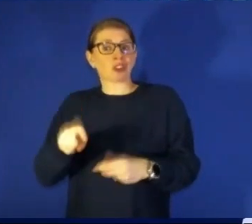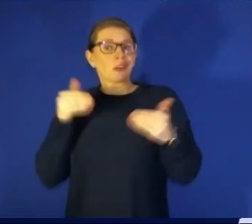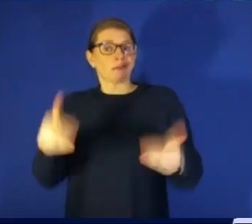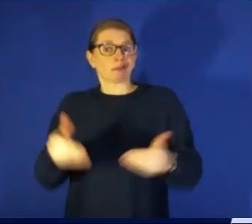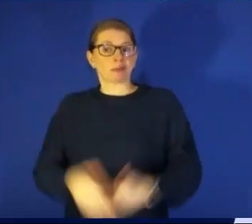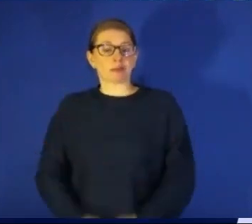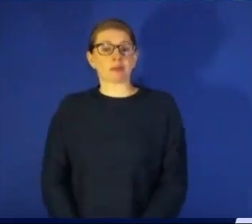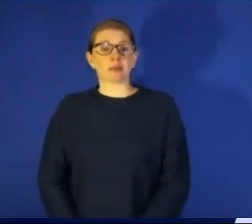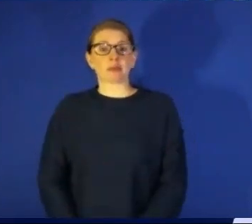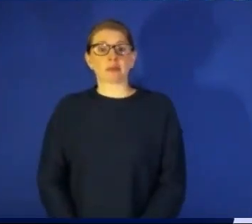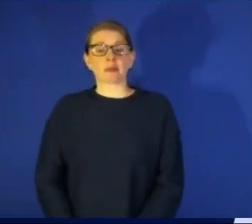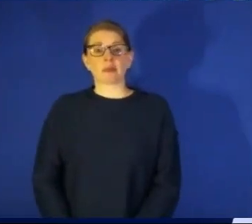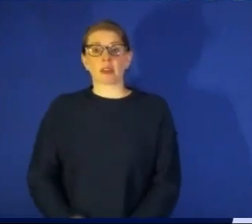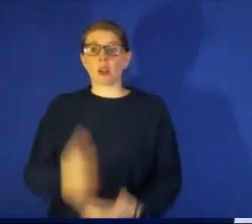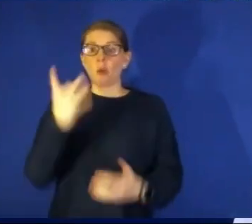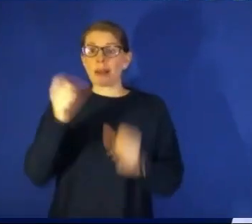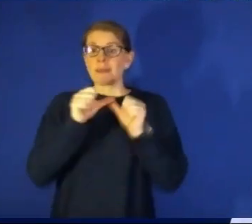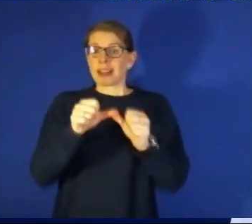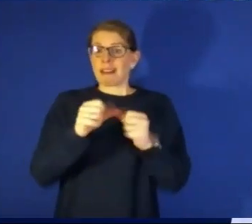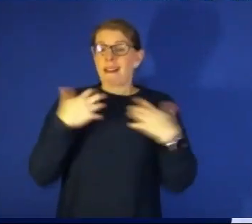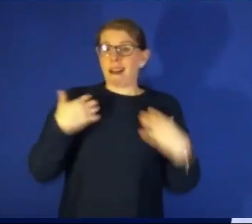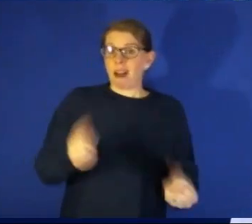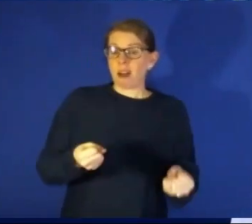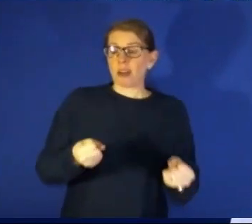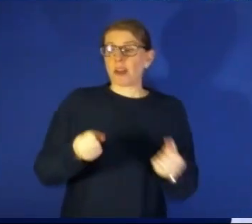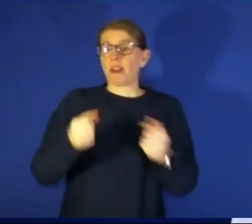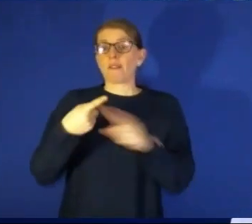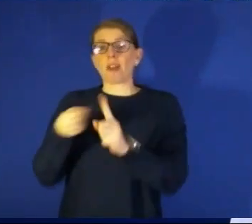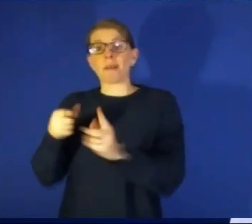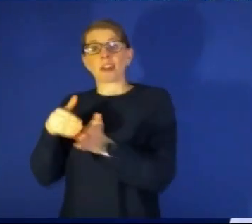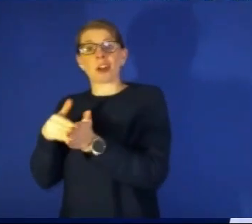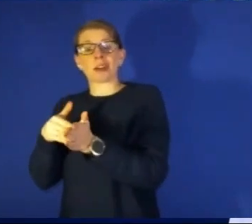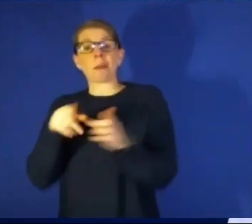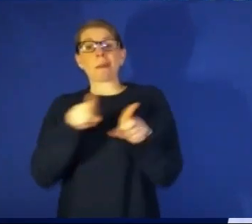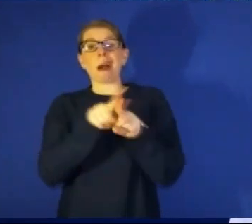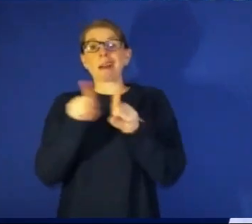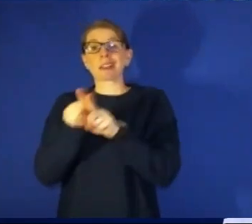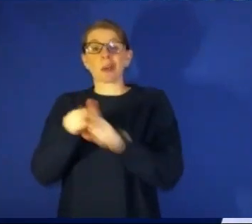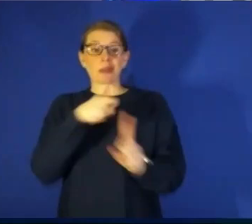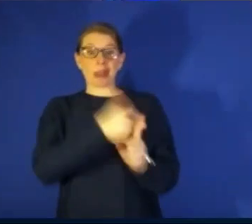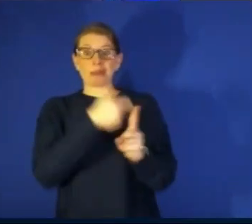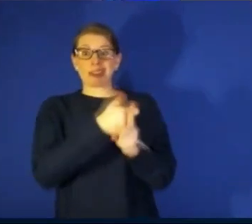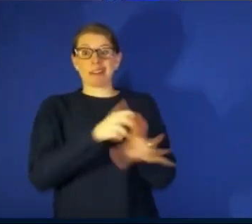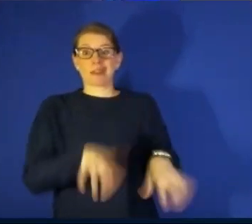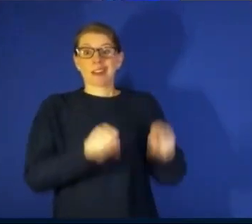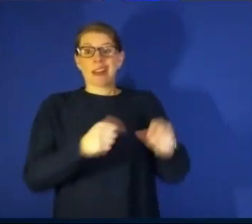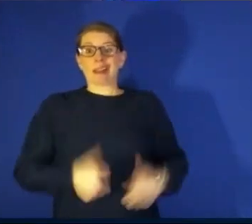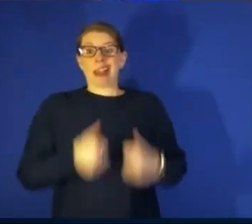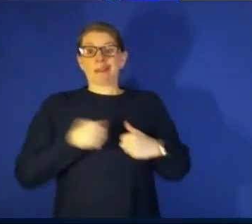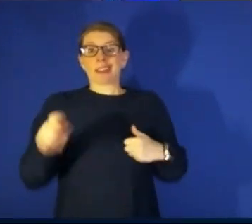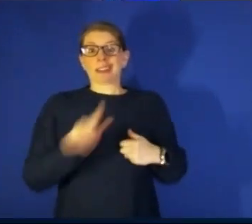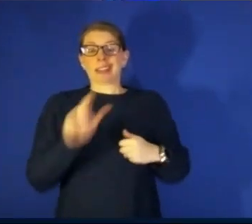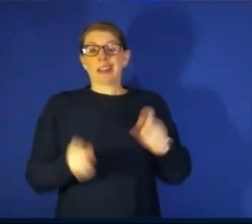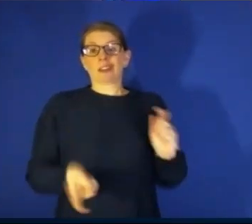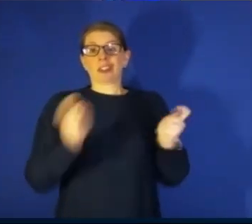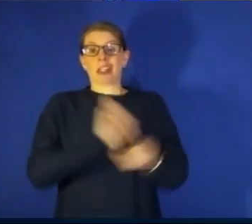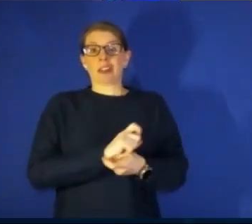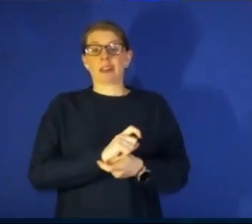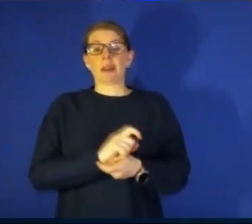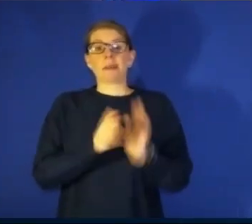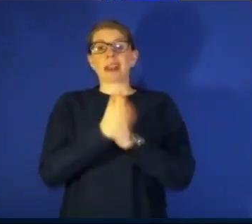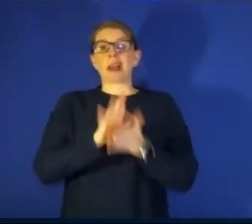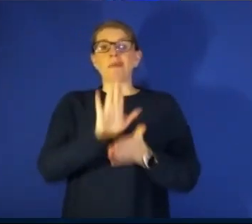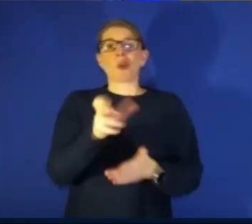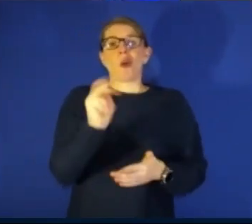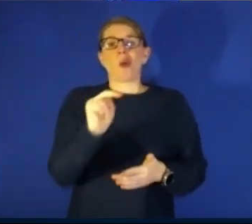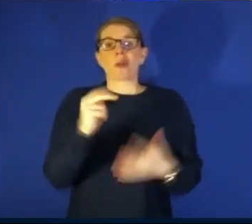health from their doctor, and also to do their part in terms of lifestyle changes. Absolutely. Be your own health advocate. You that bet. goes towards the